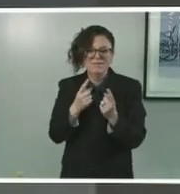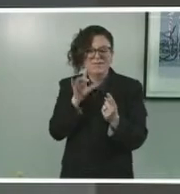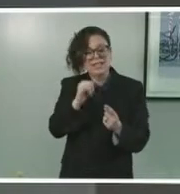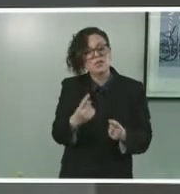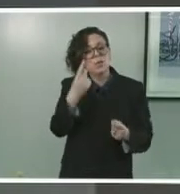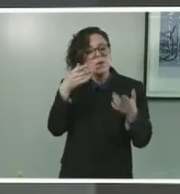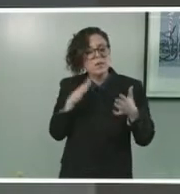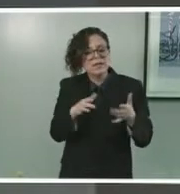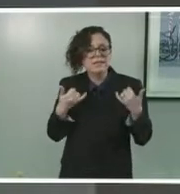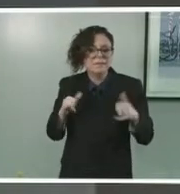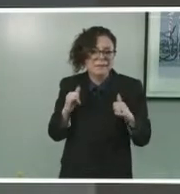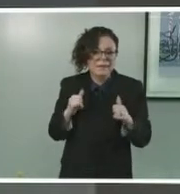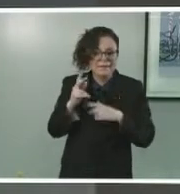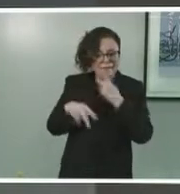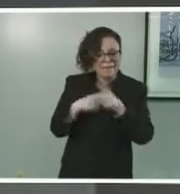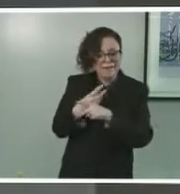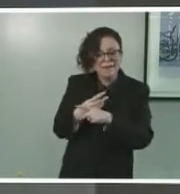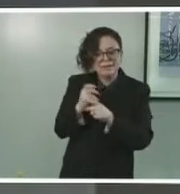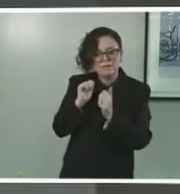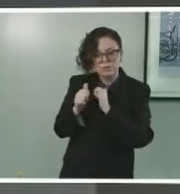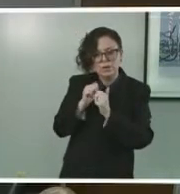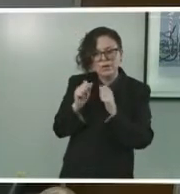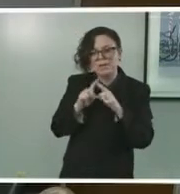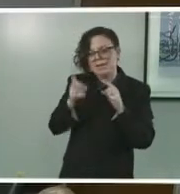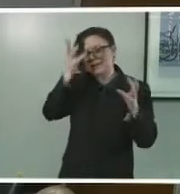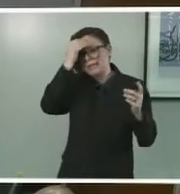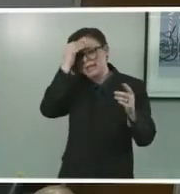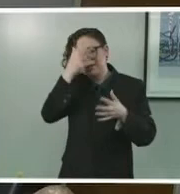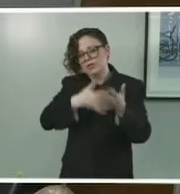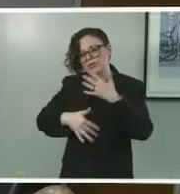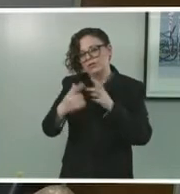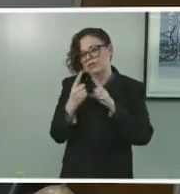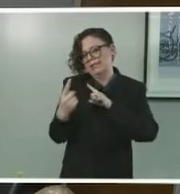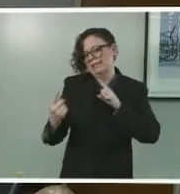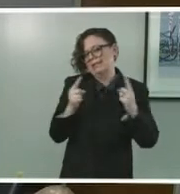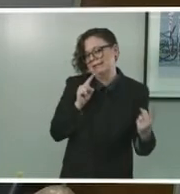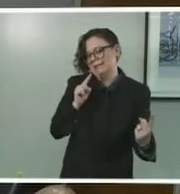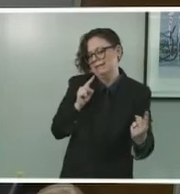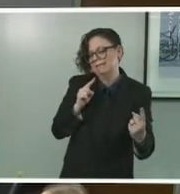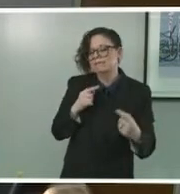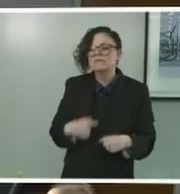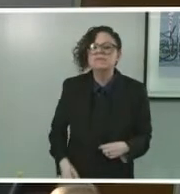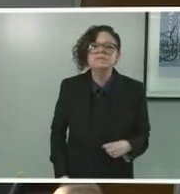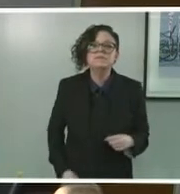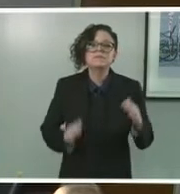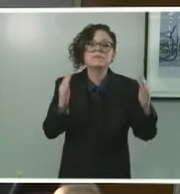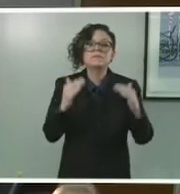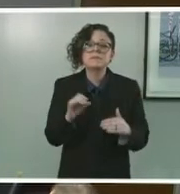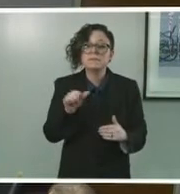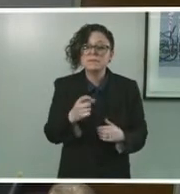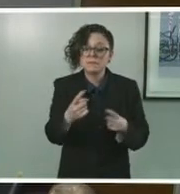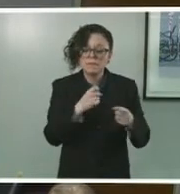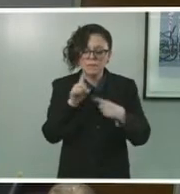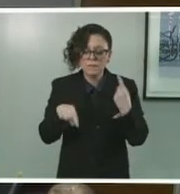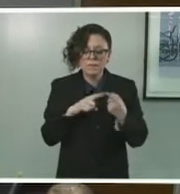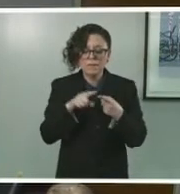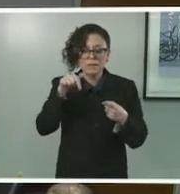to engage in that sport. Okay, here's a question that just came in. When does the order expire?